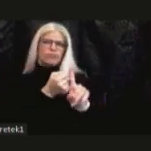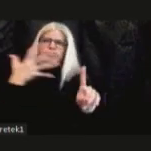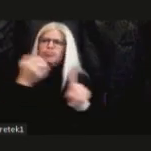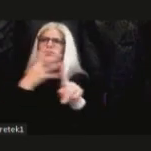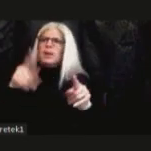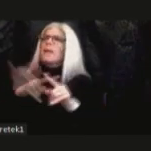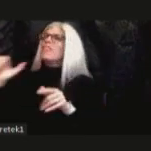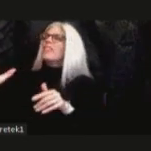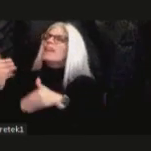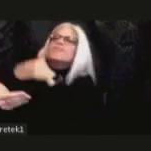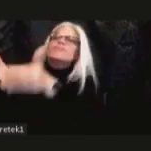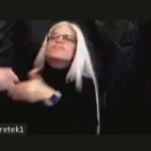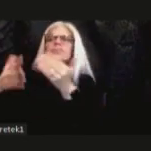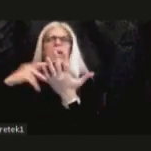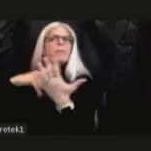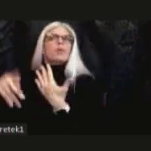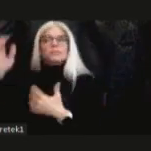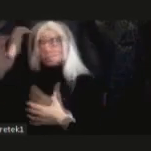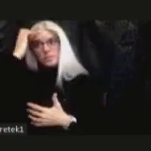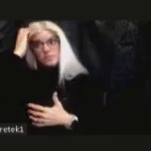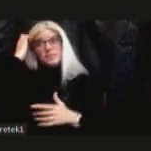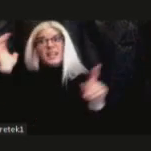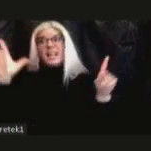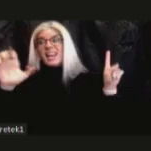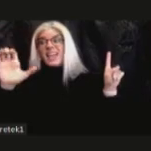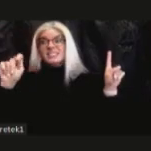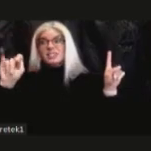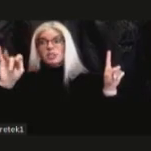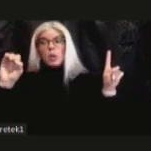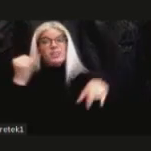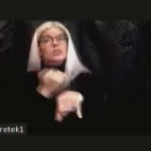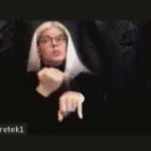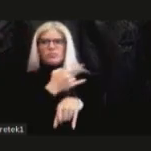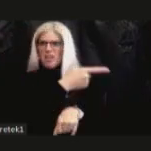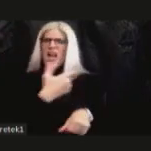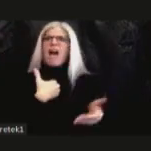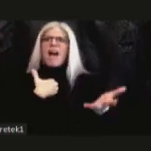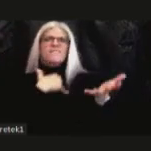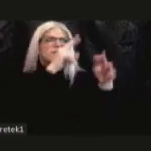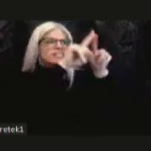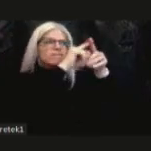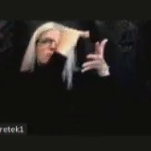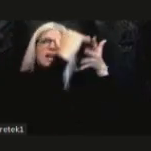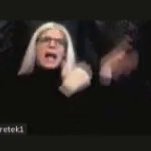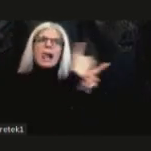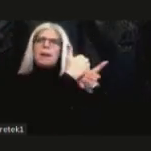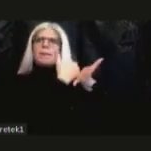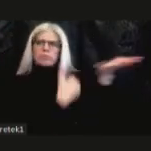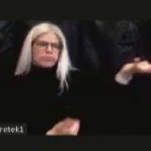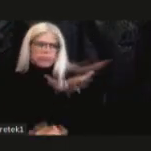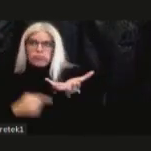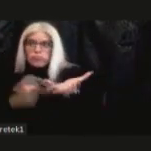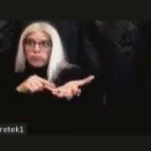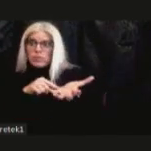programs. The Lectio Institute provided us with resources and tools that helped us to determine, are programs